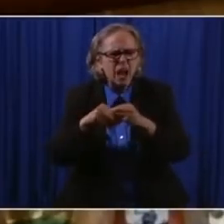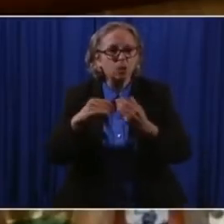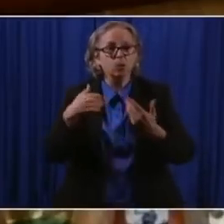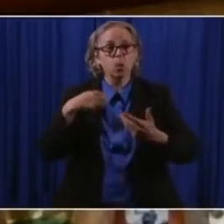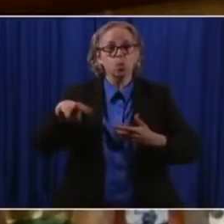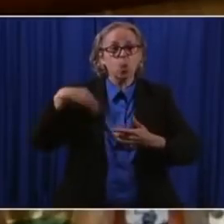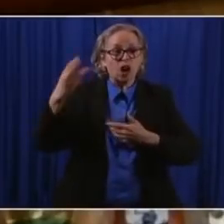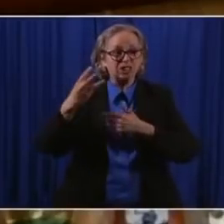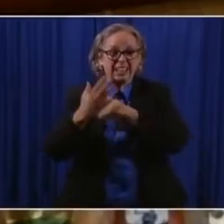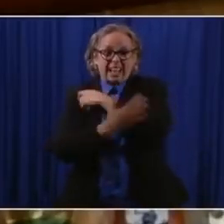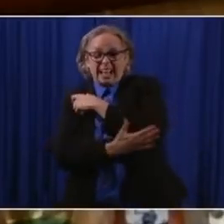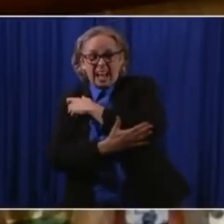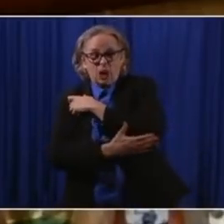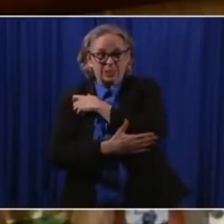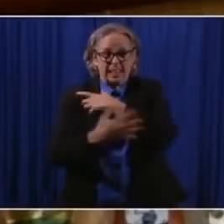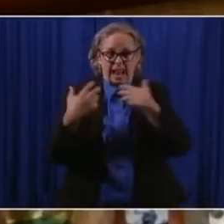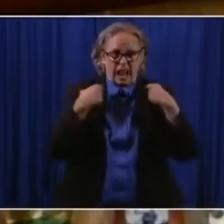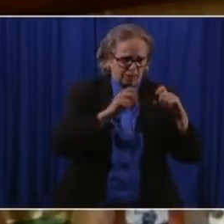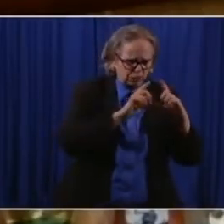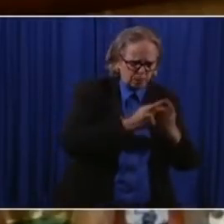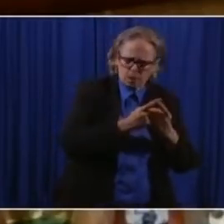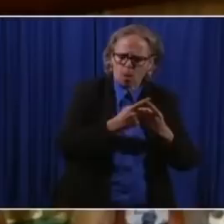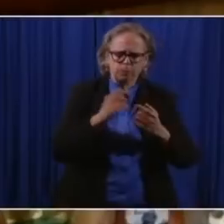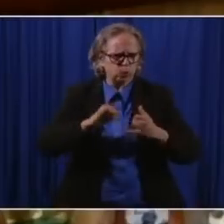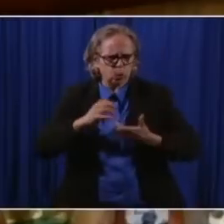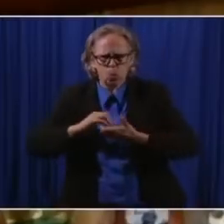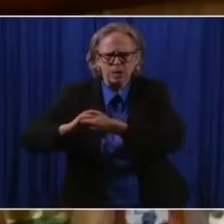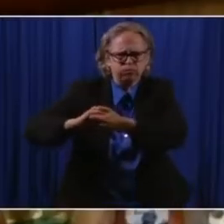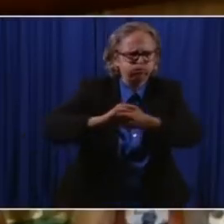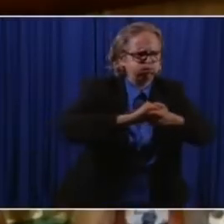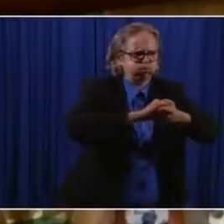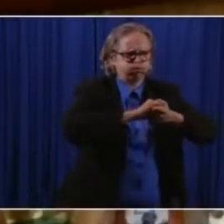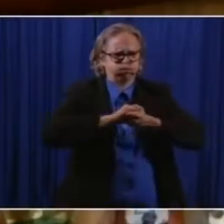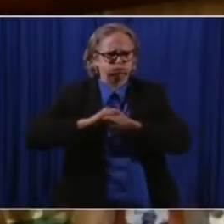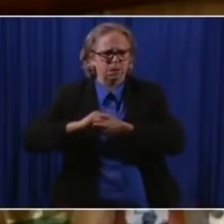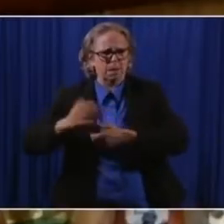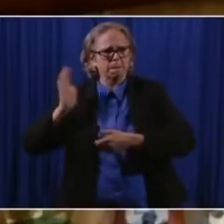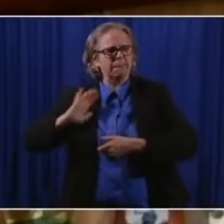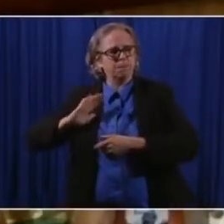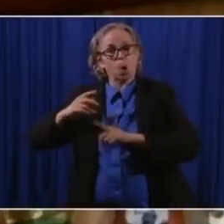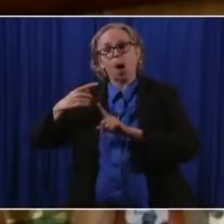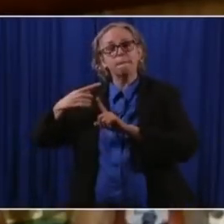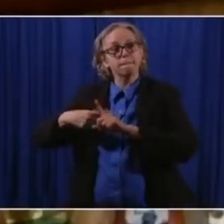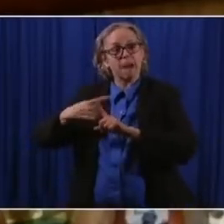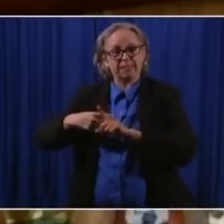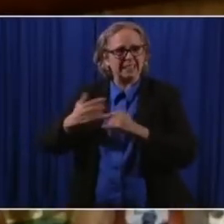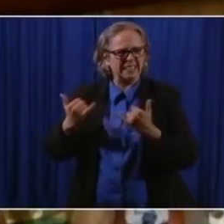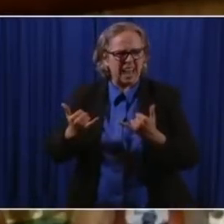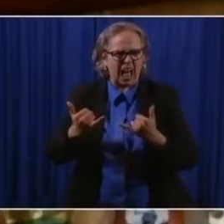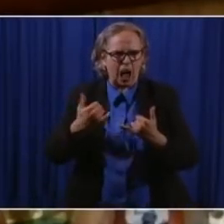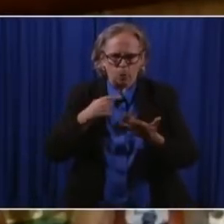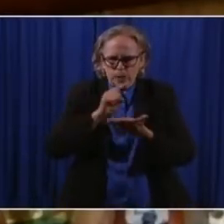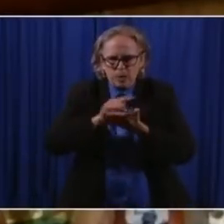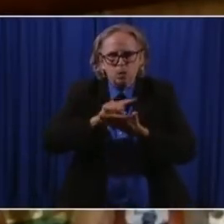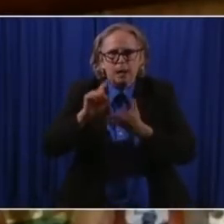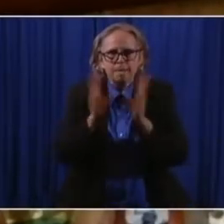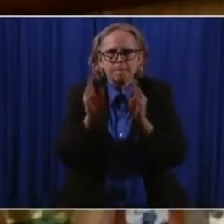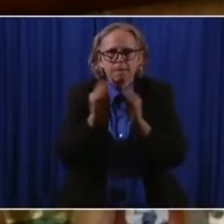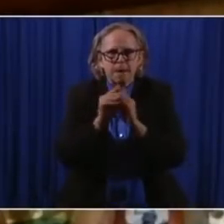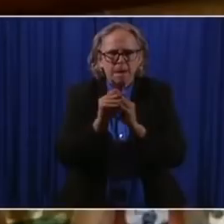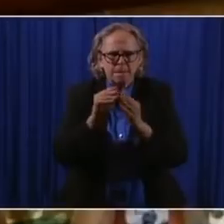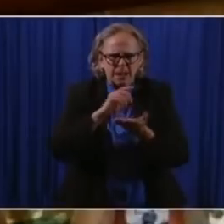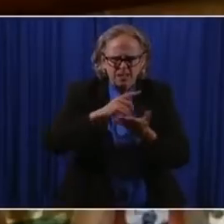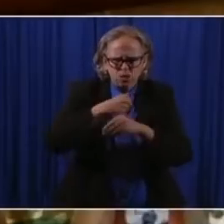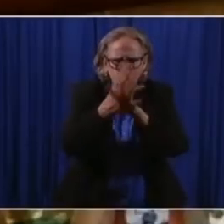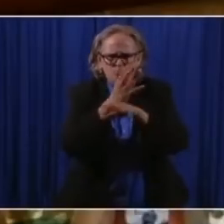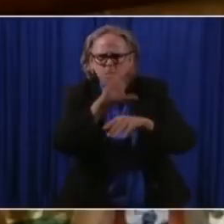Marietta Belpre Health Department. And what started as monthly has now become weekly Zoom meetings with those experts, and we have worked very closely